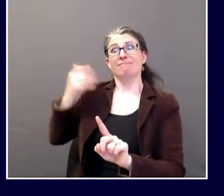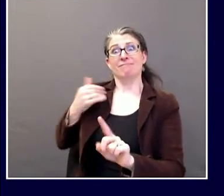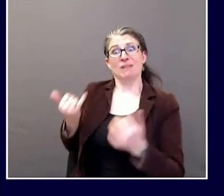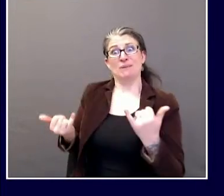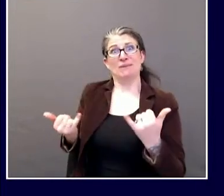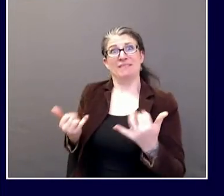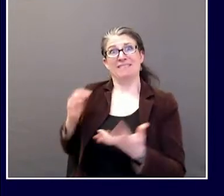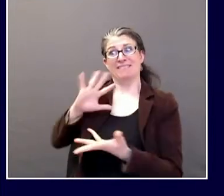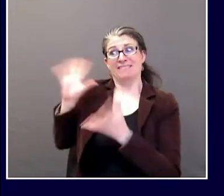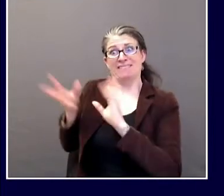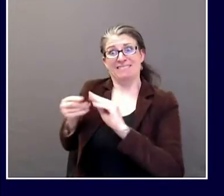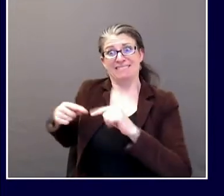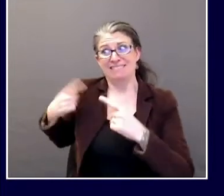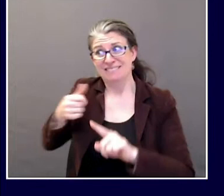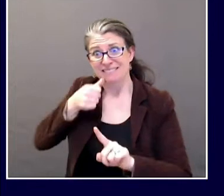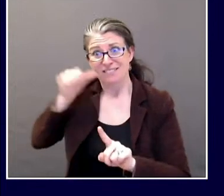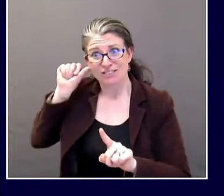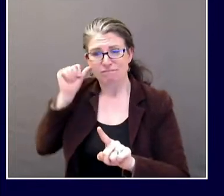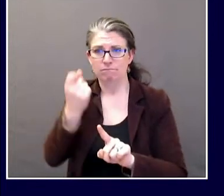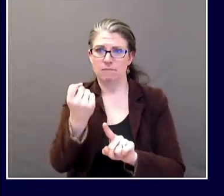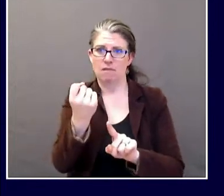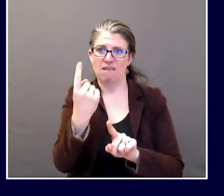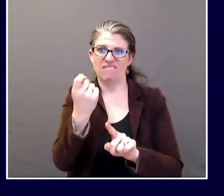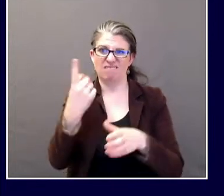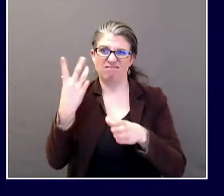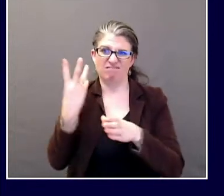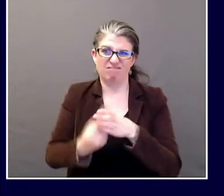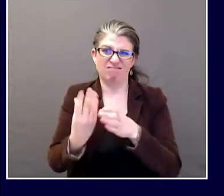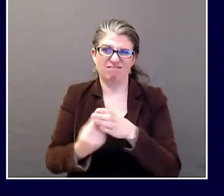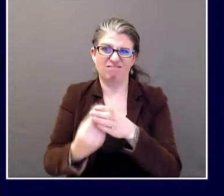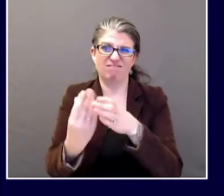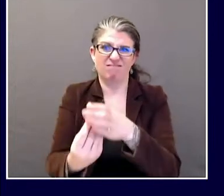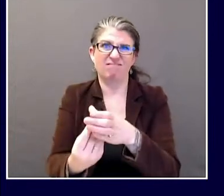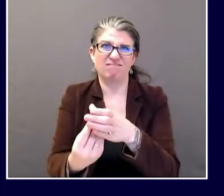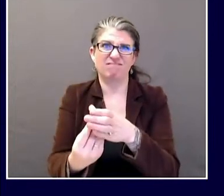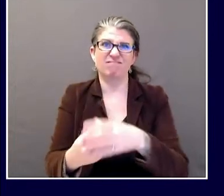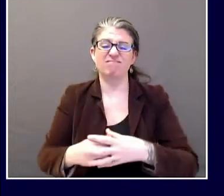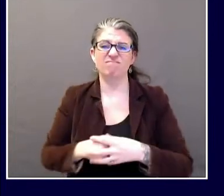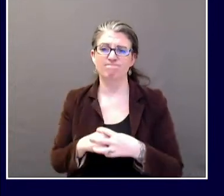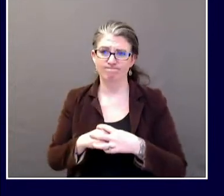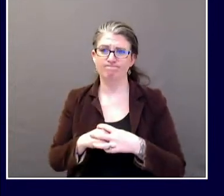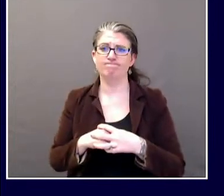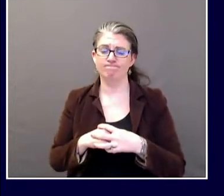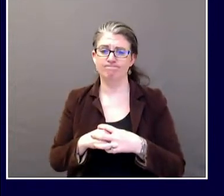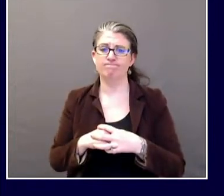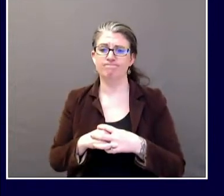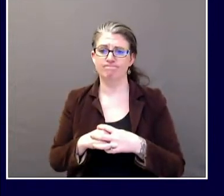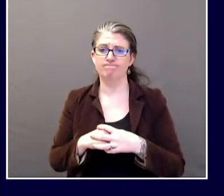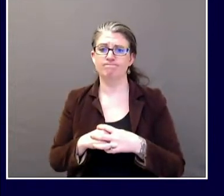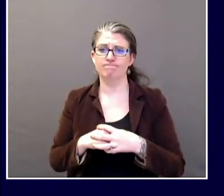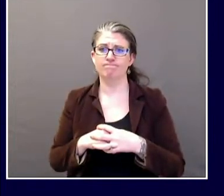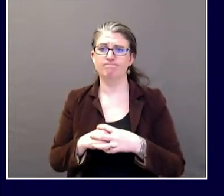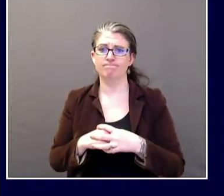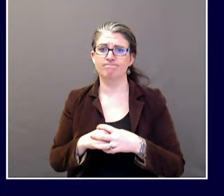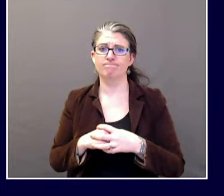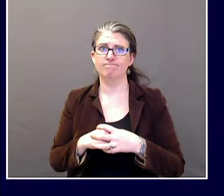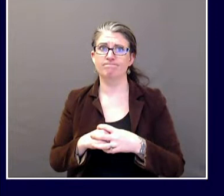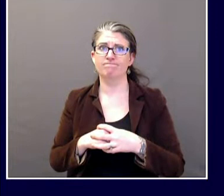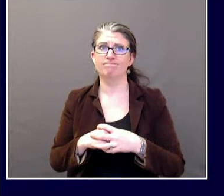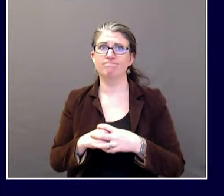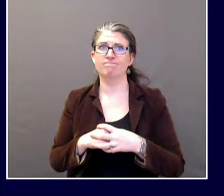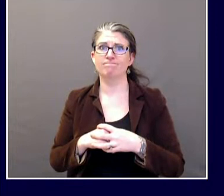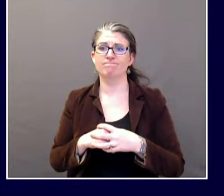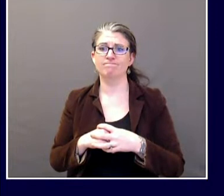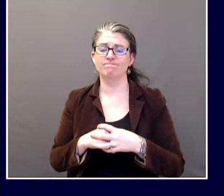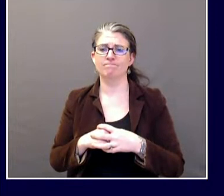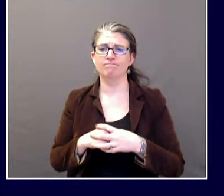11 additional individuals who have passed away with COVID-19. 1 from Aroostook County,